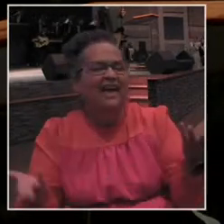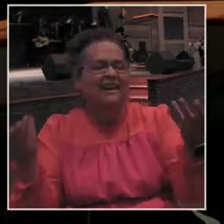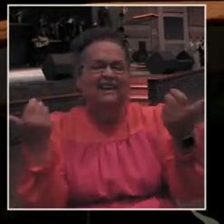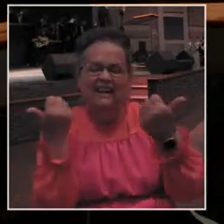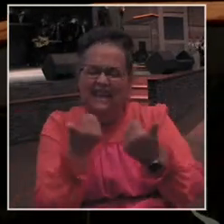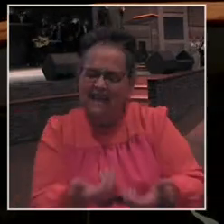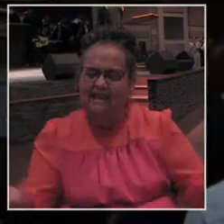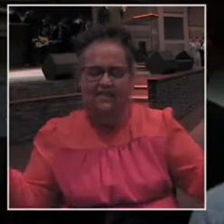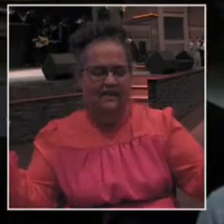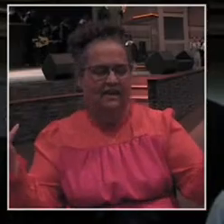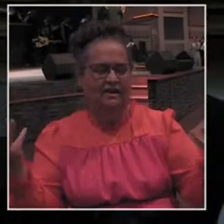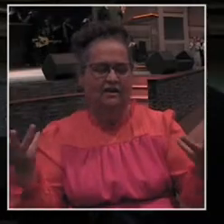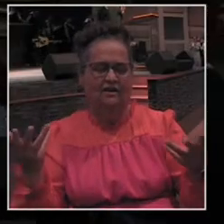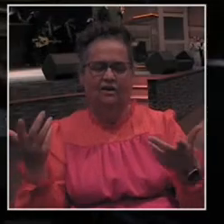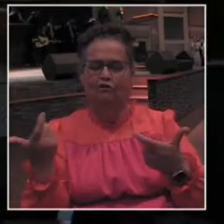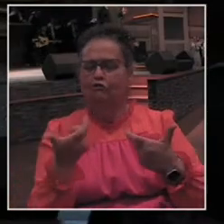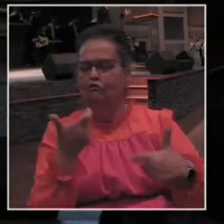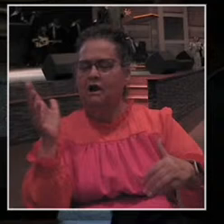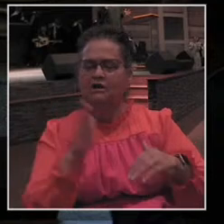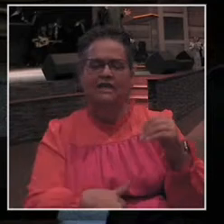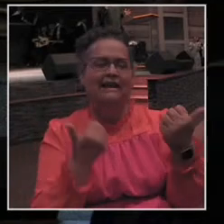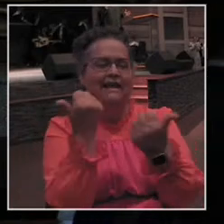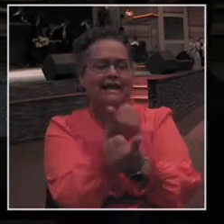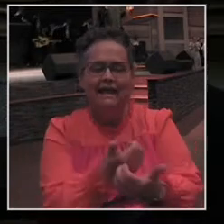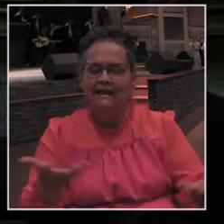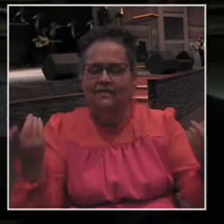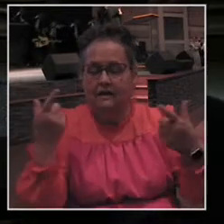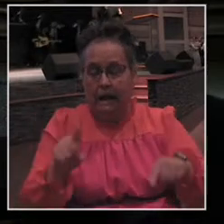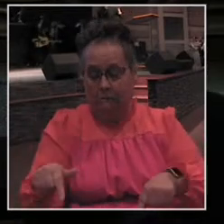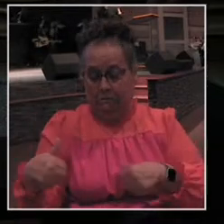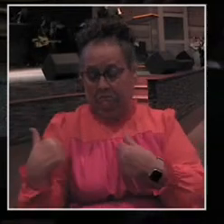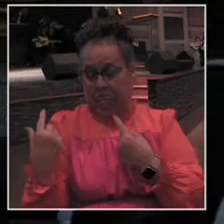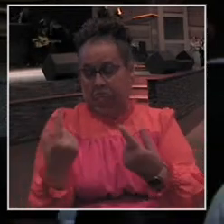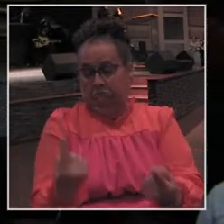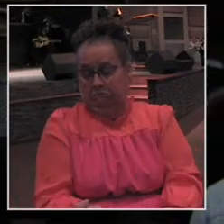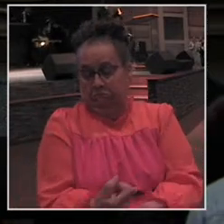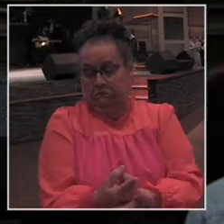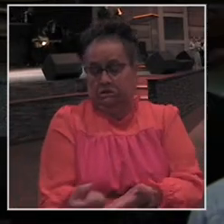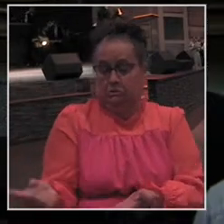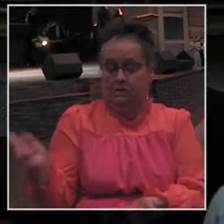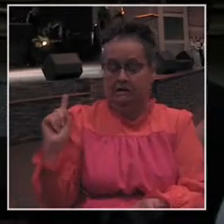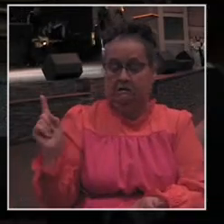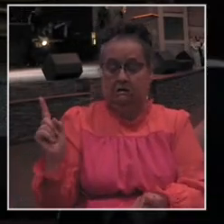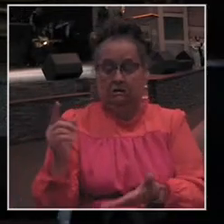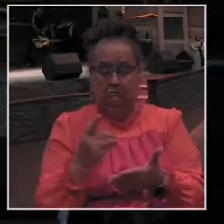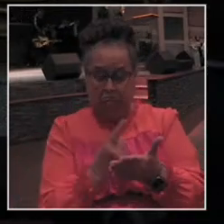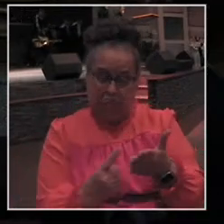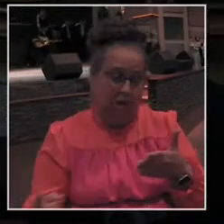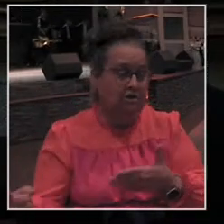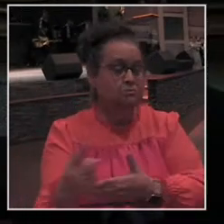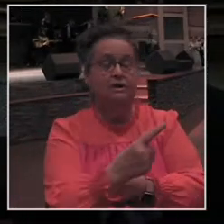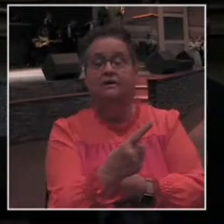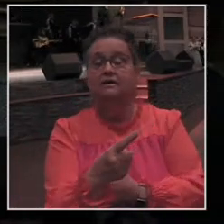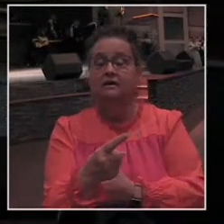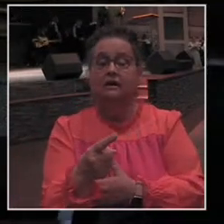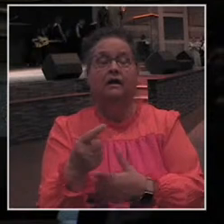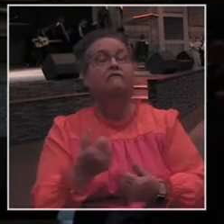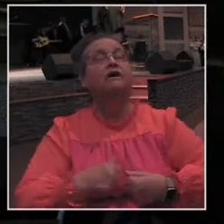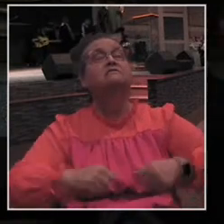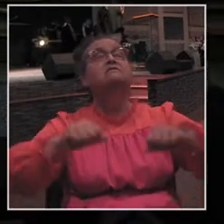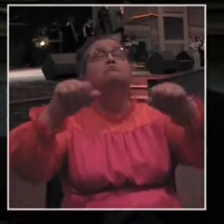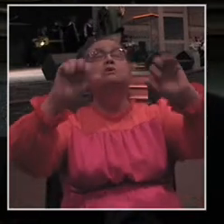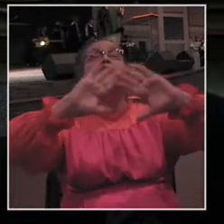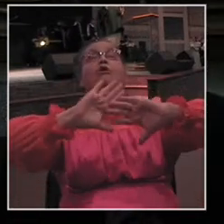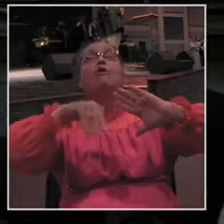today. Lord, you are greater than anything that happened this week or that comes before me, Lord. And as long as I submit to you, Lord, I